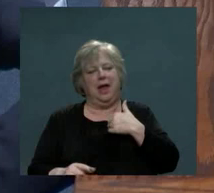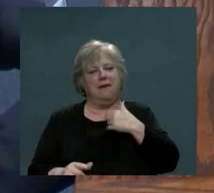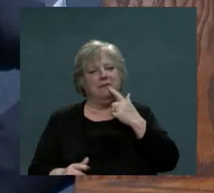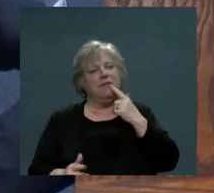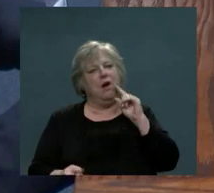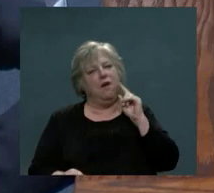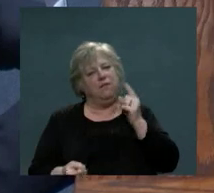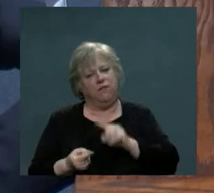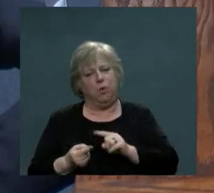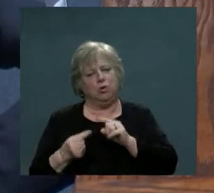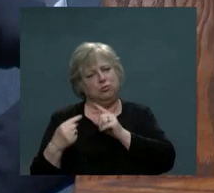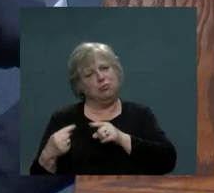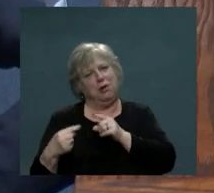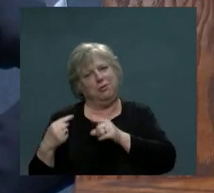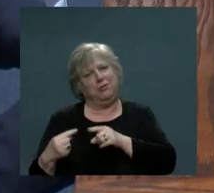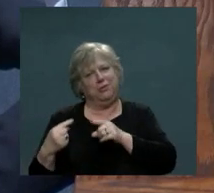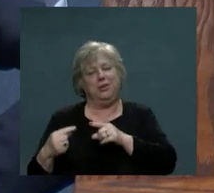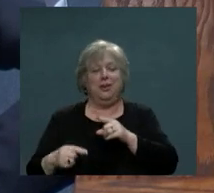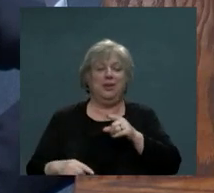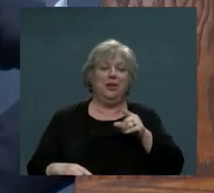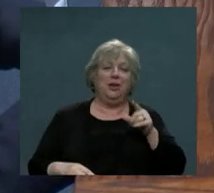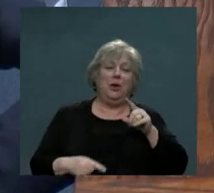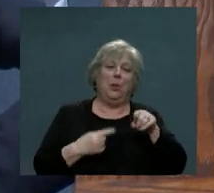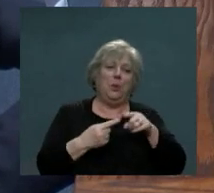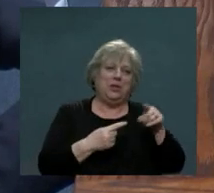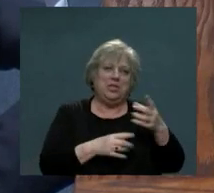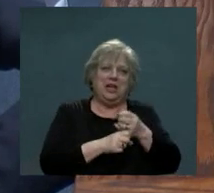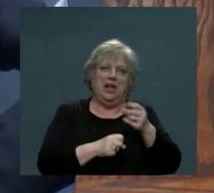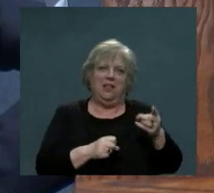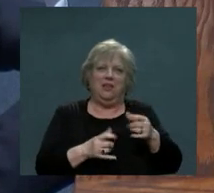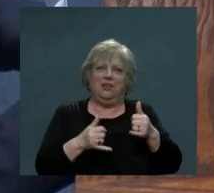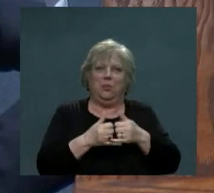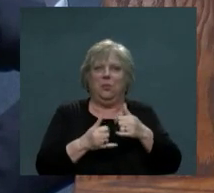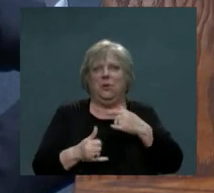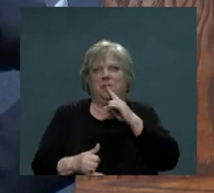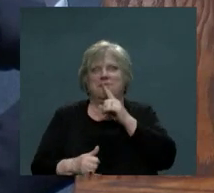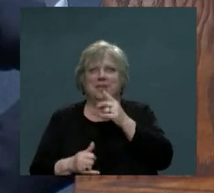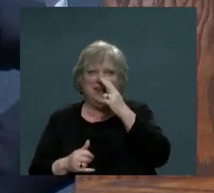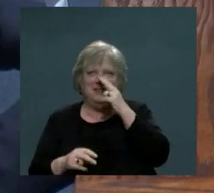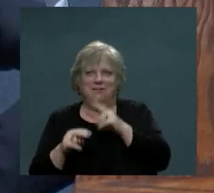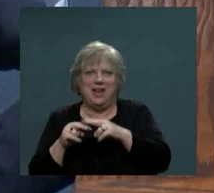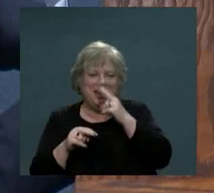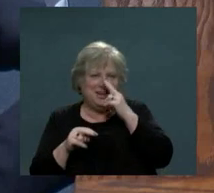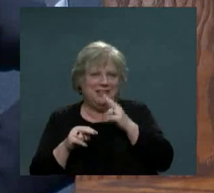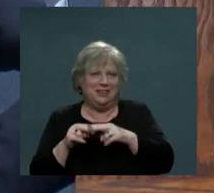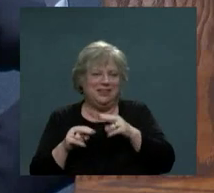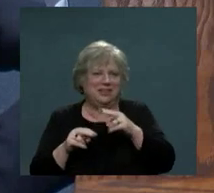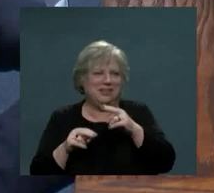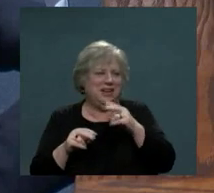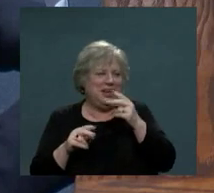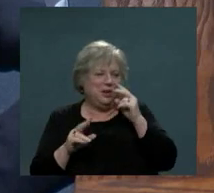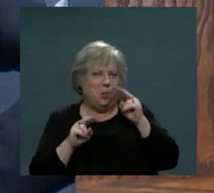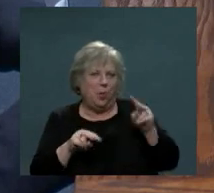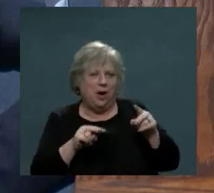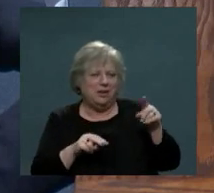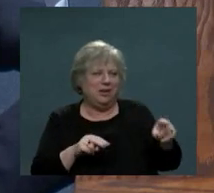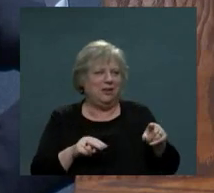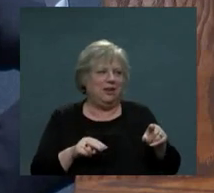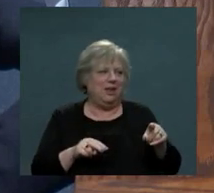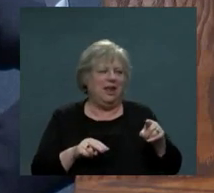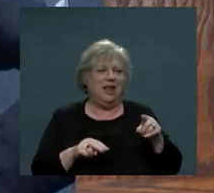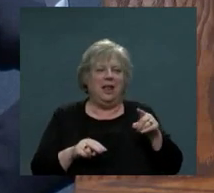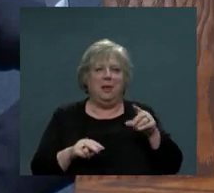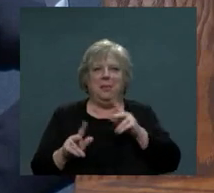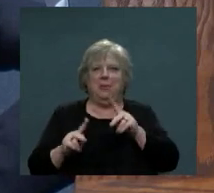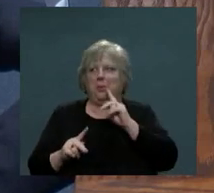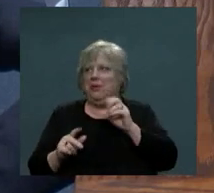kids love her so much. It was really fun when she got this award to watch the exchange. You know, it was at first they were so